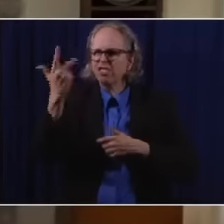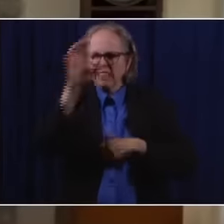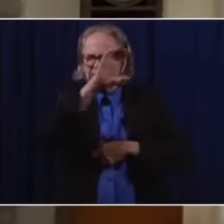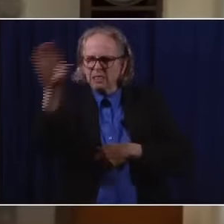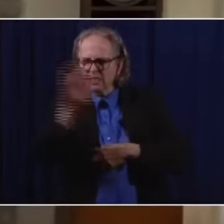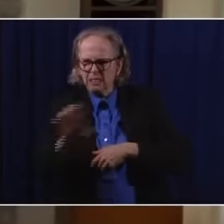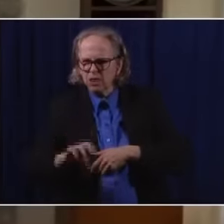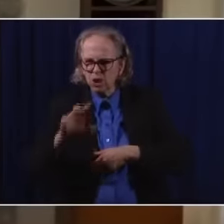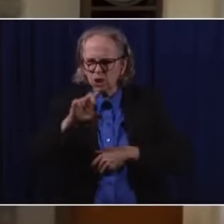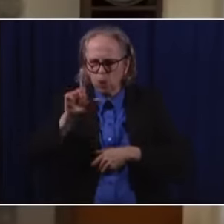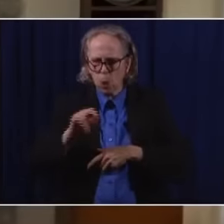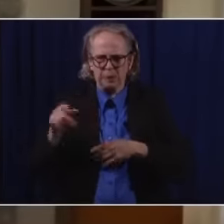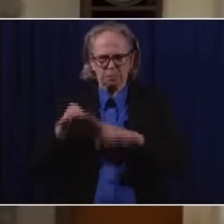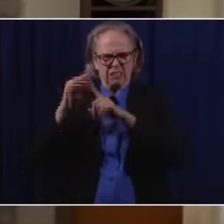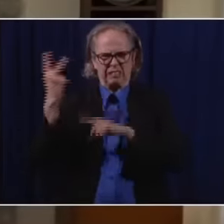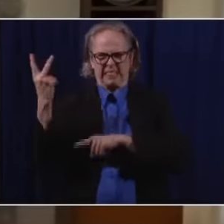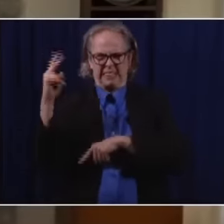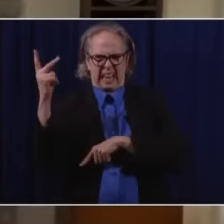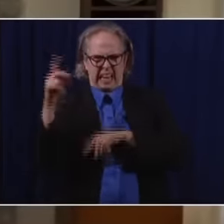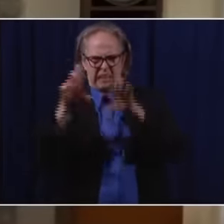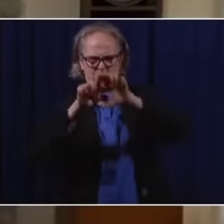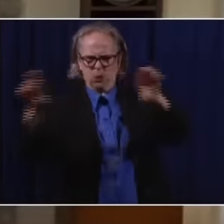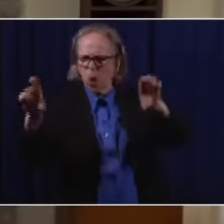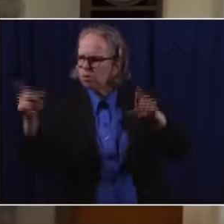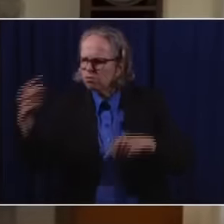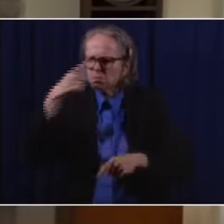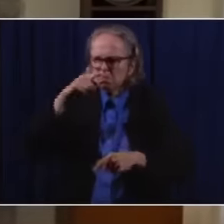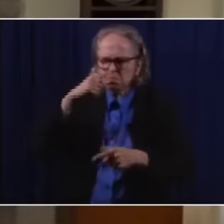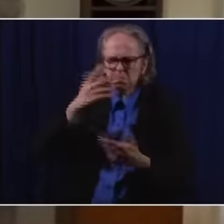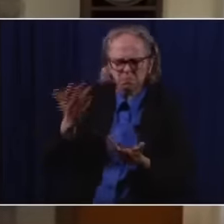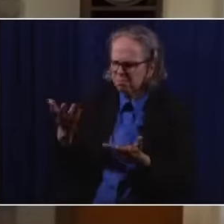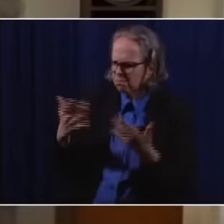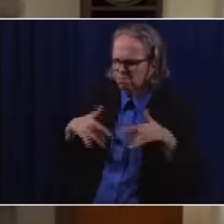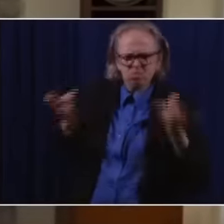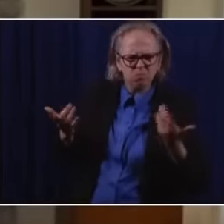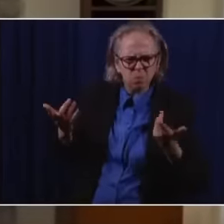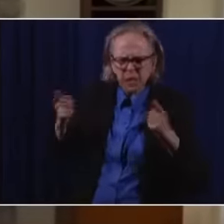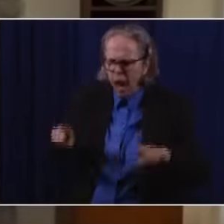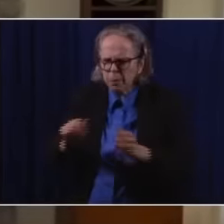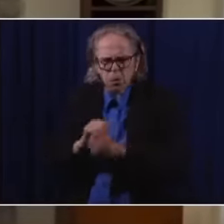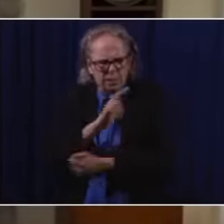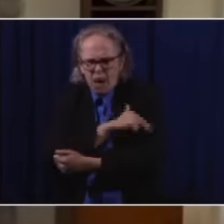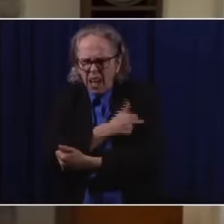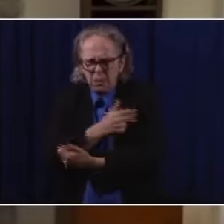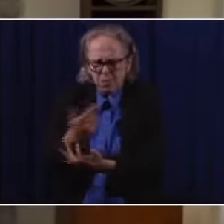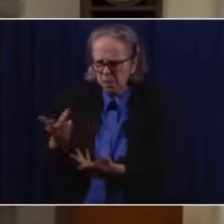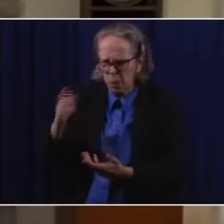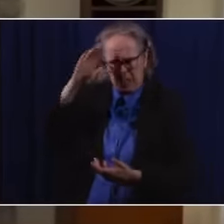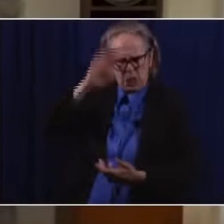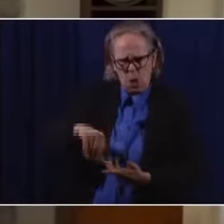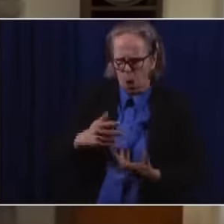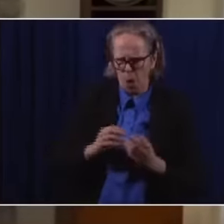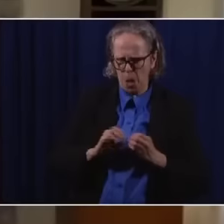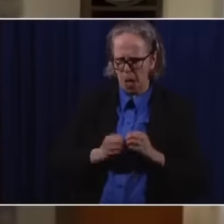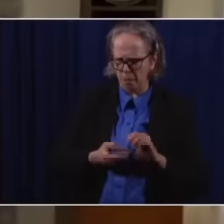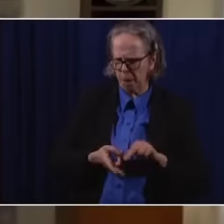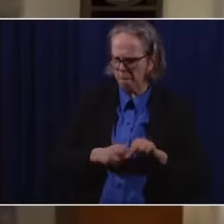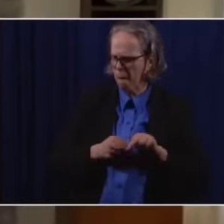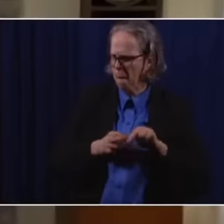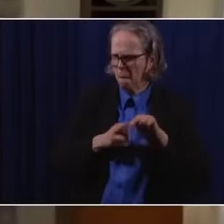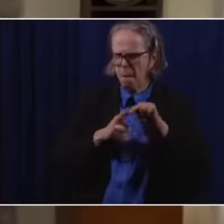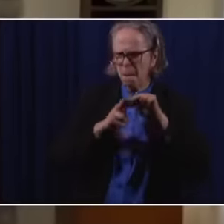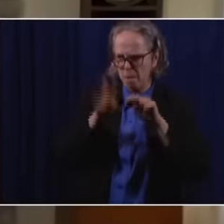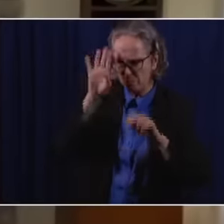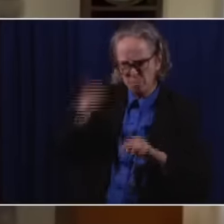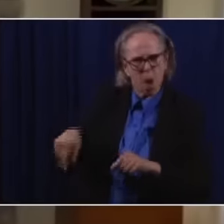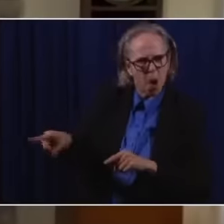as well. So just tell us kind of what's going on with our hospitals. We know we're seeing this hospitalization go up. We don't like to see it,